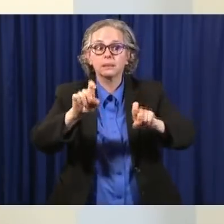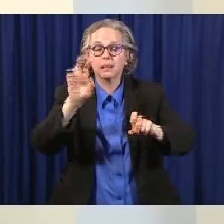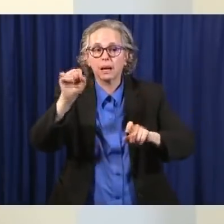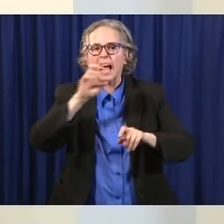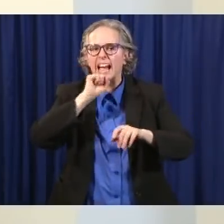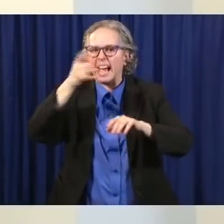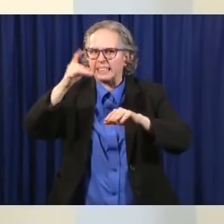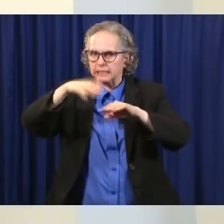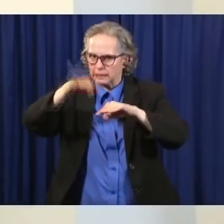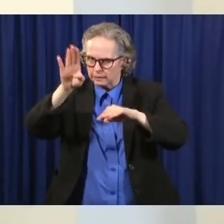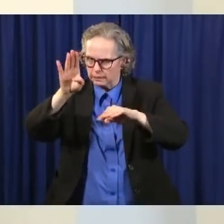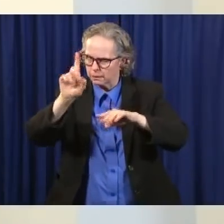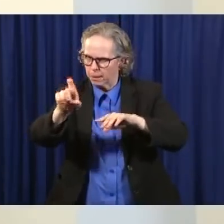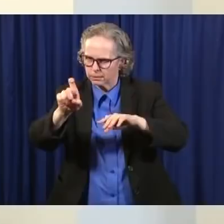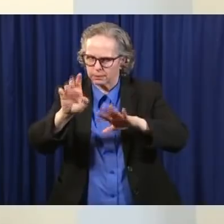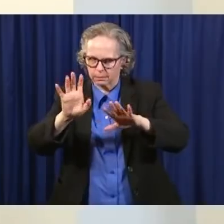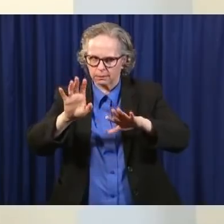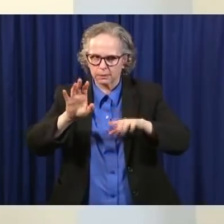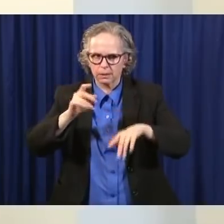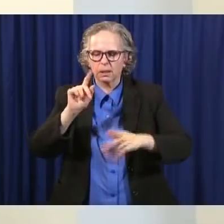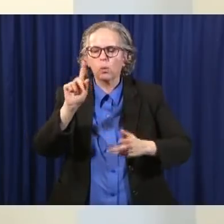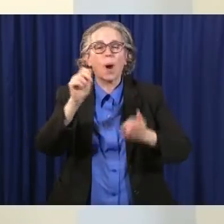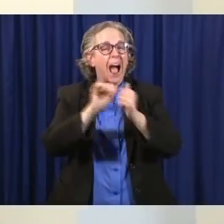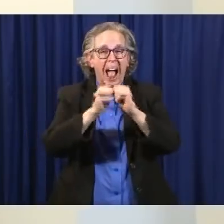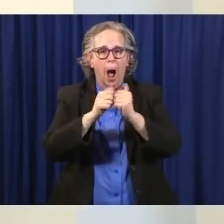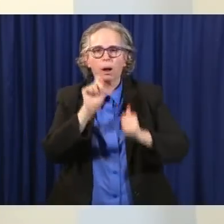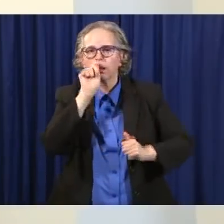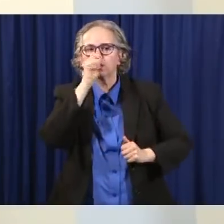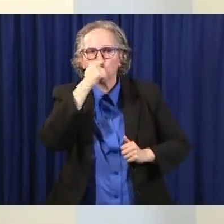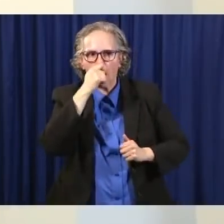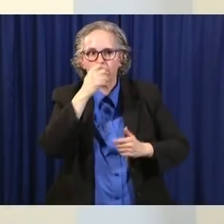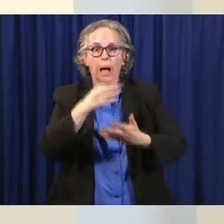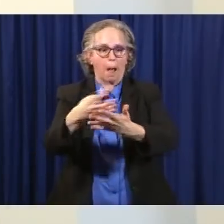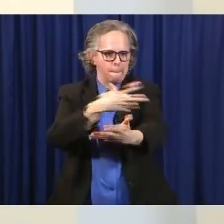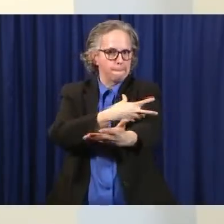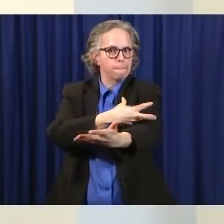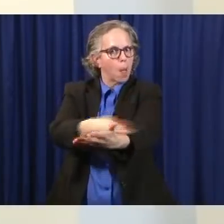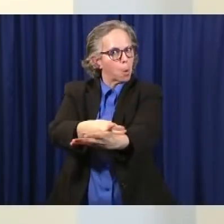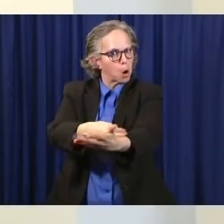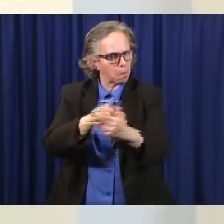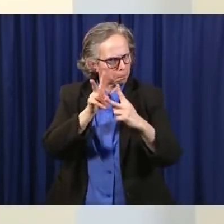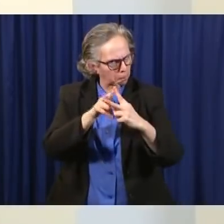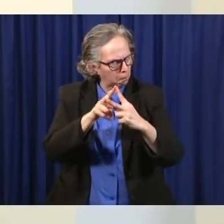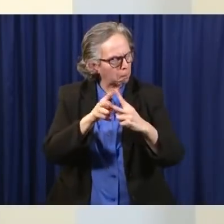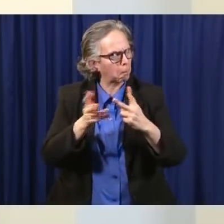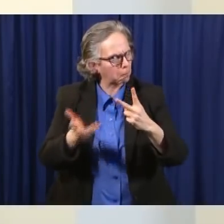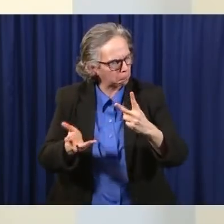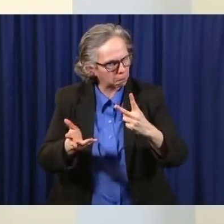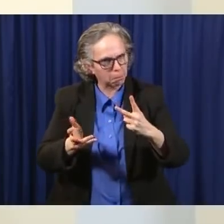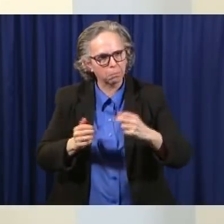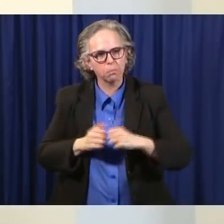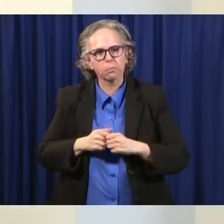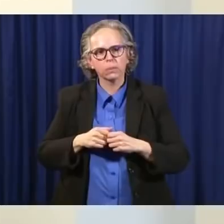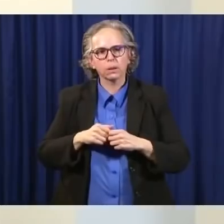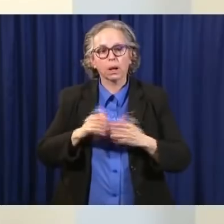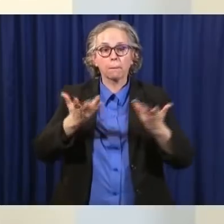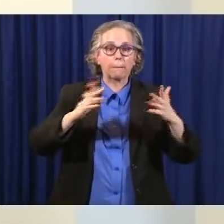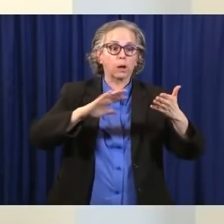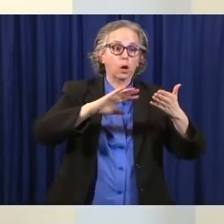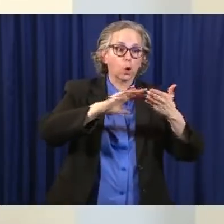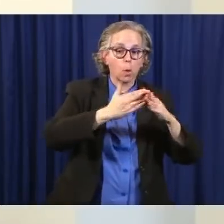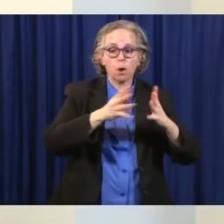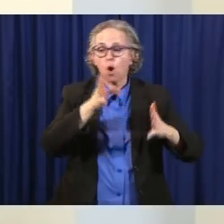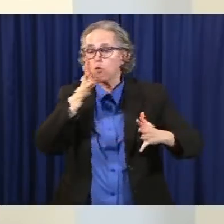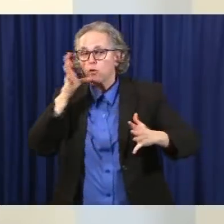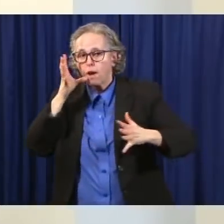we'd actually take a nasal swab and do a blood test. And this will be all over. It will be urban. It will be rural. Again,